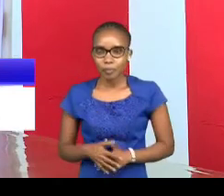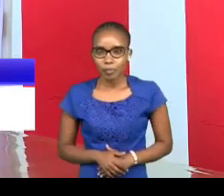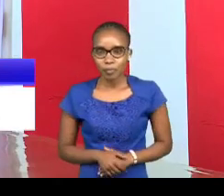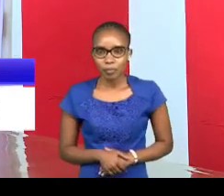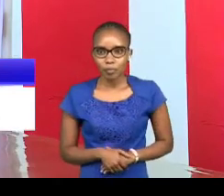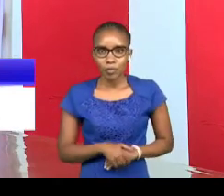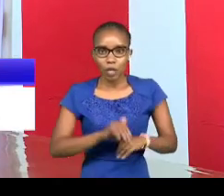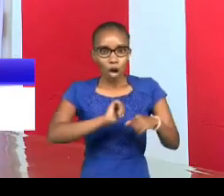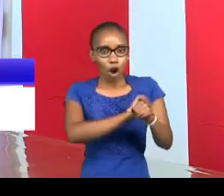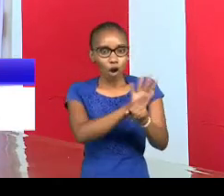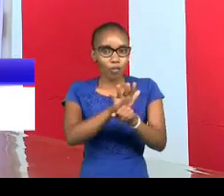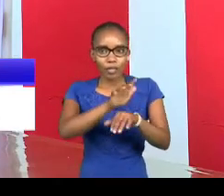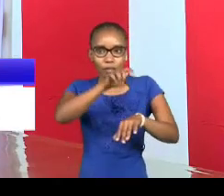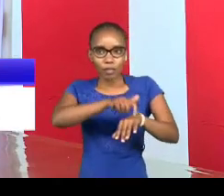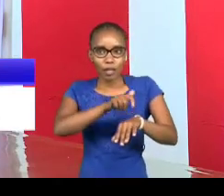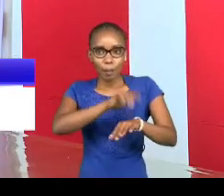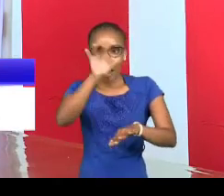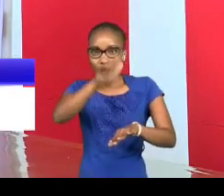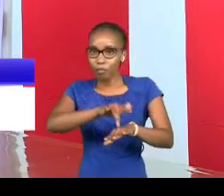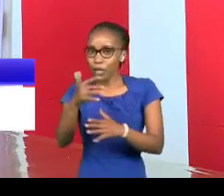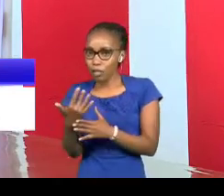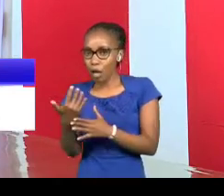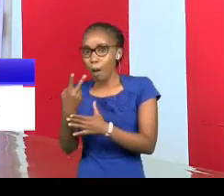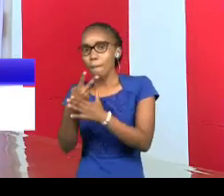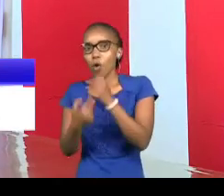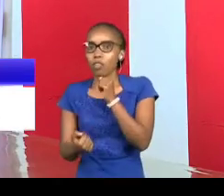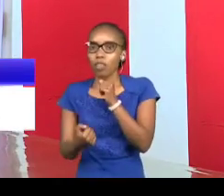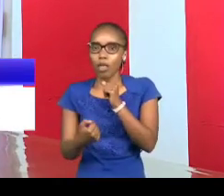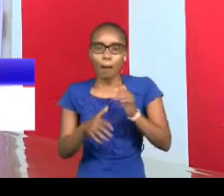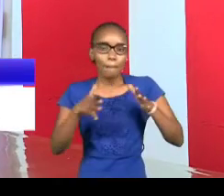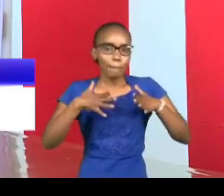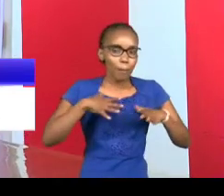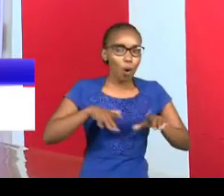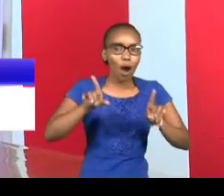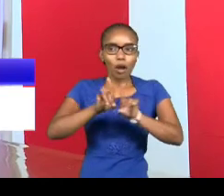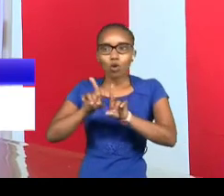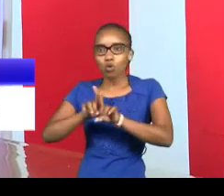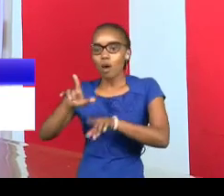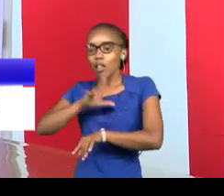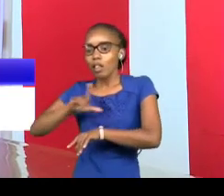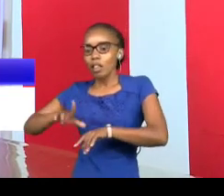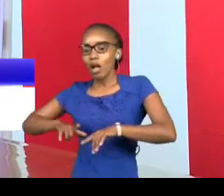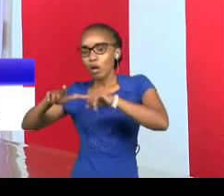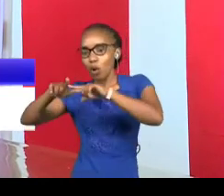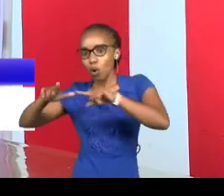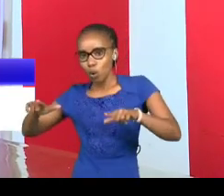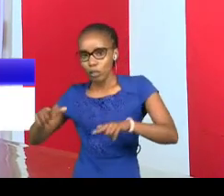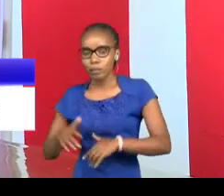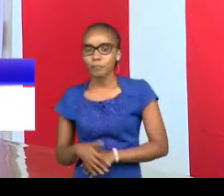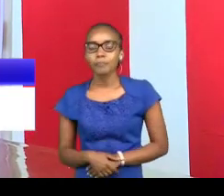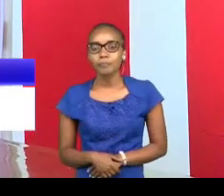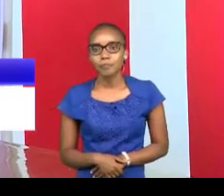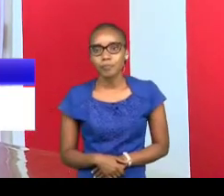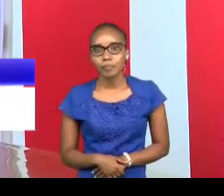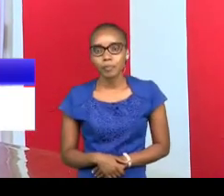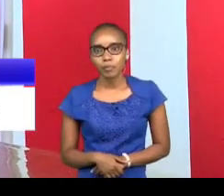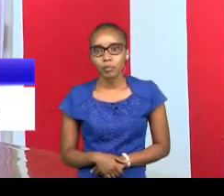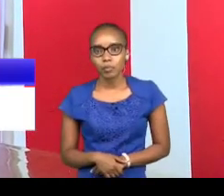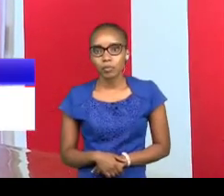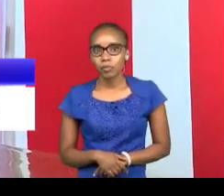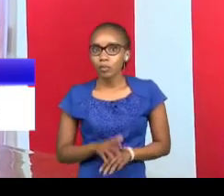COVID period has affected both parties, if I may call them that, both landlords and tenants, in